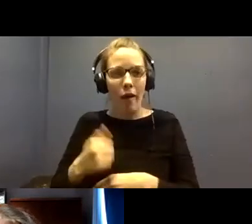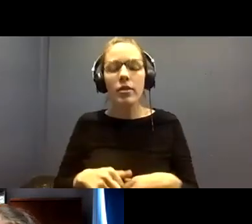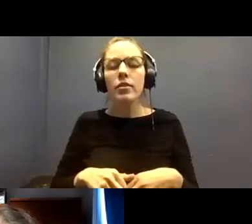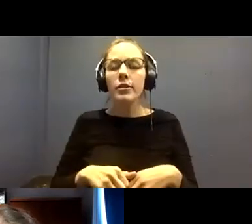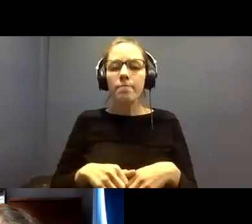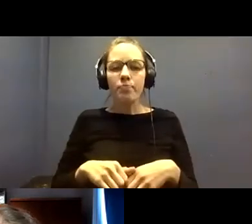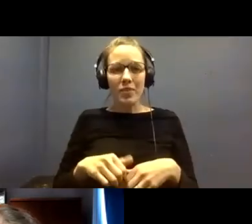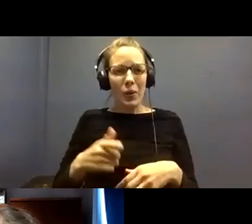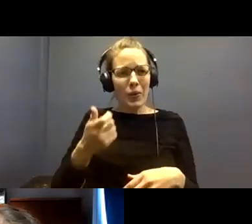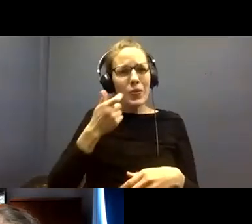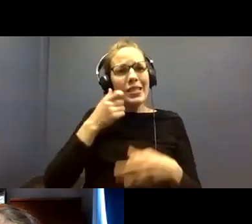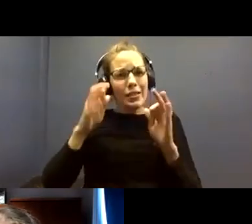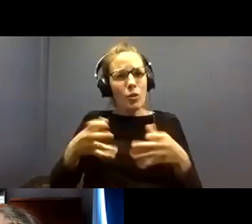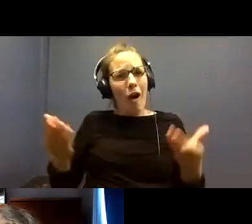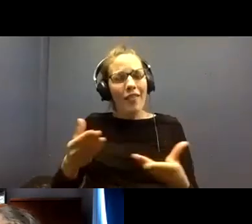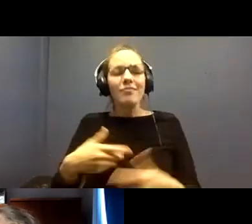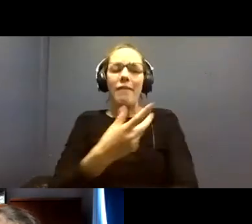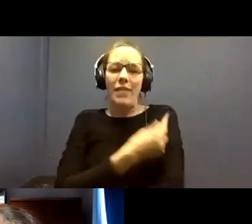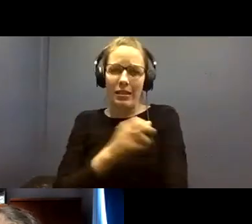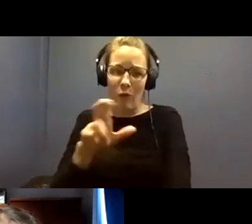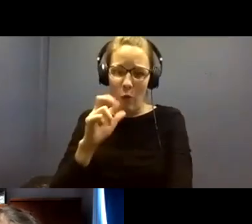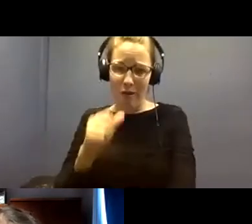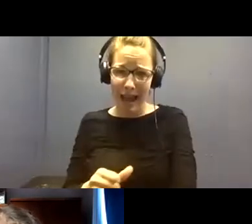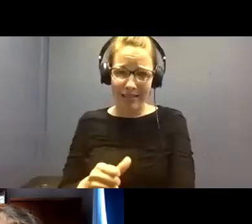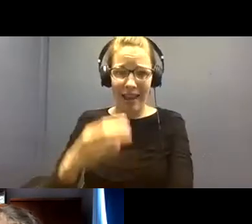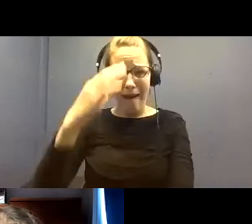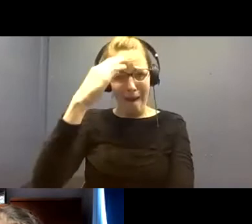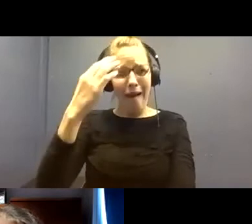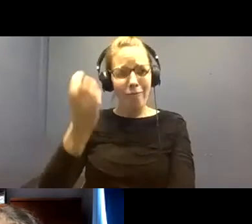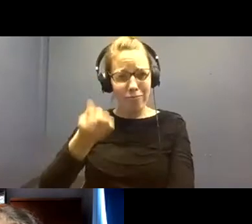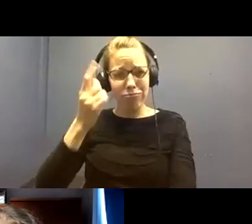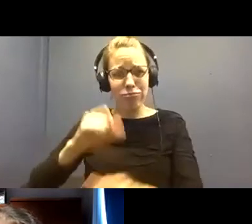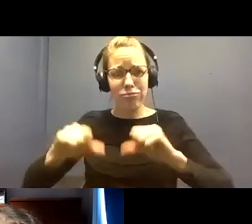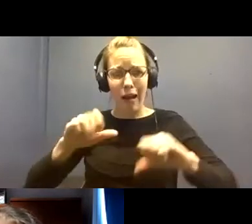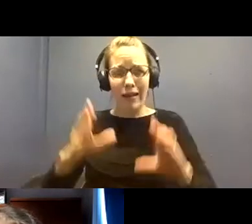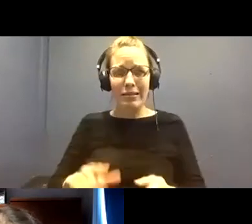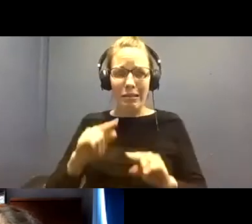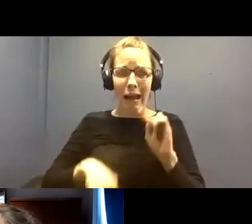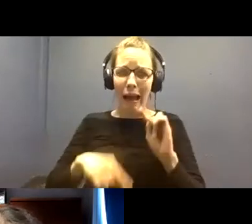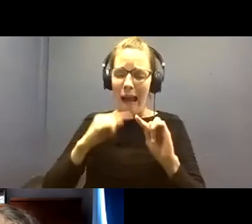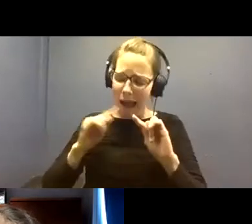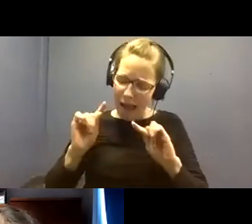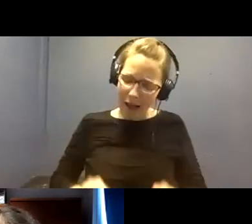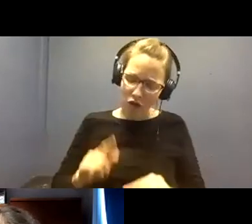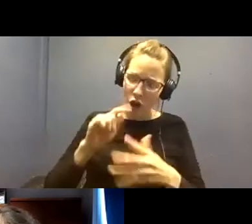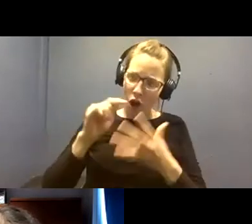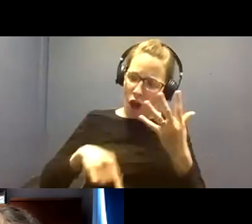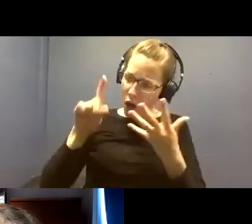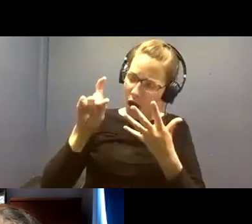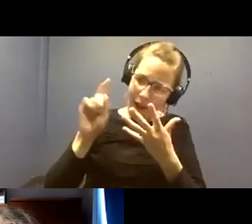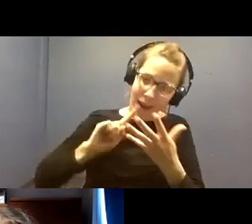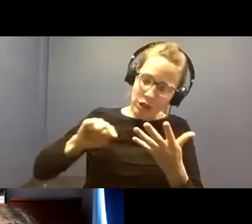get vaccinated. I know that scientists have not been able to answer every question about the